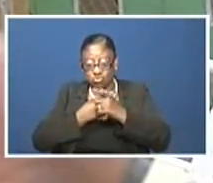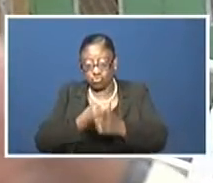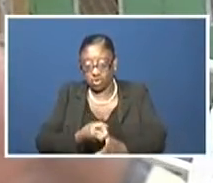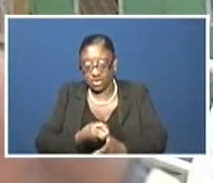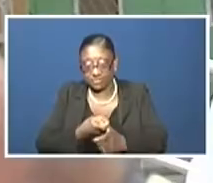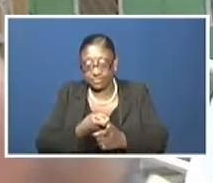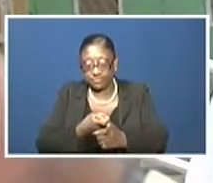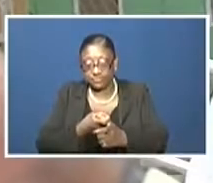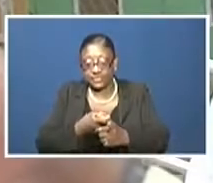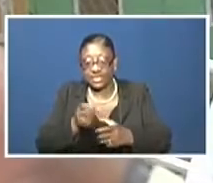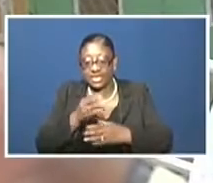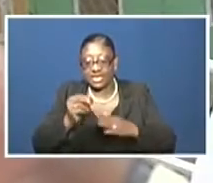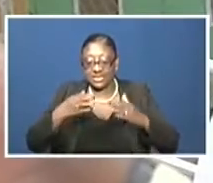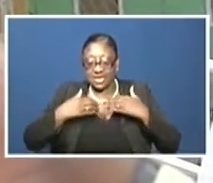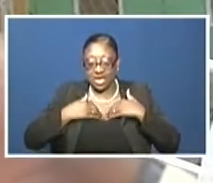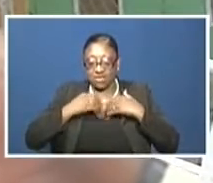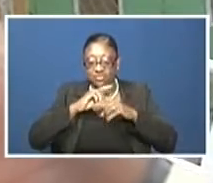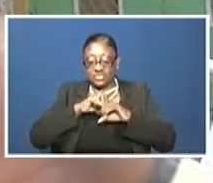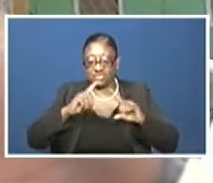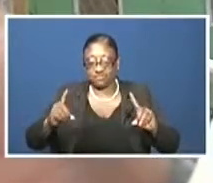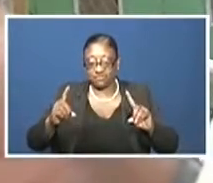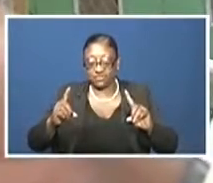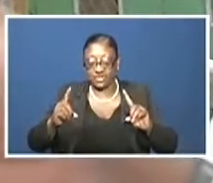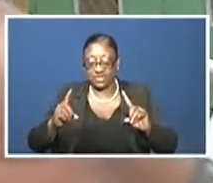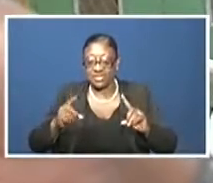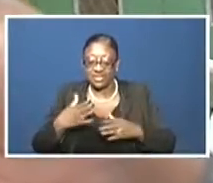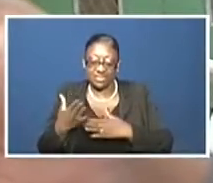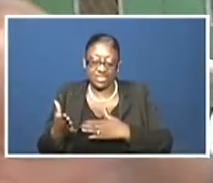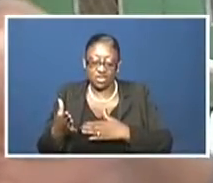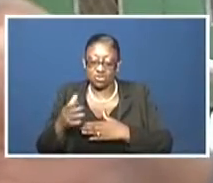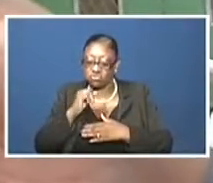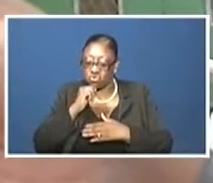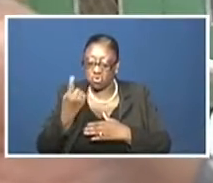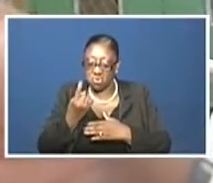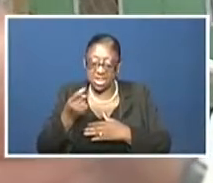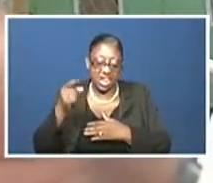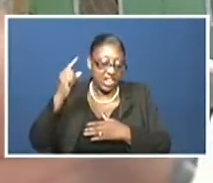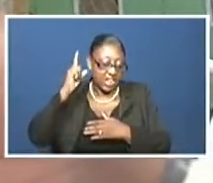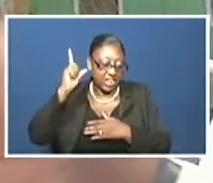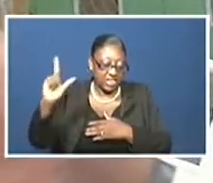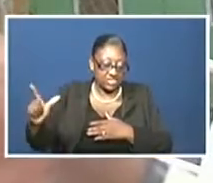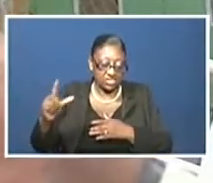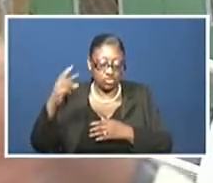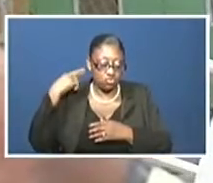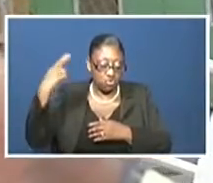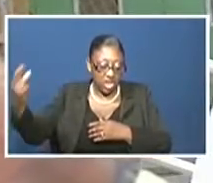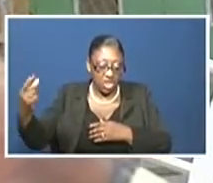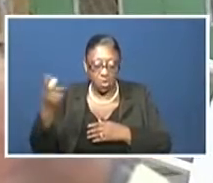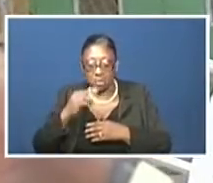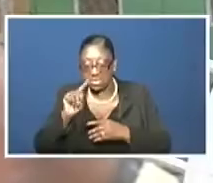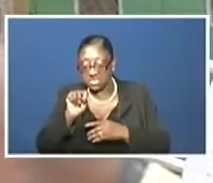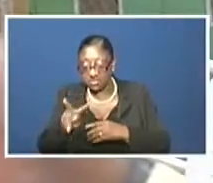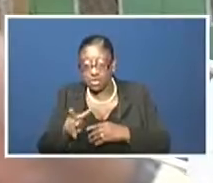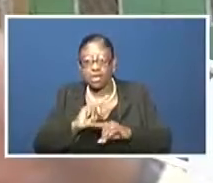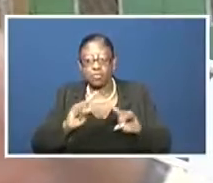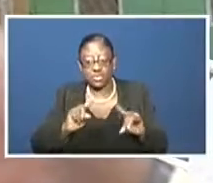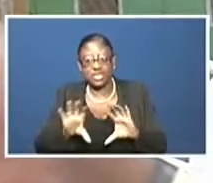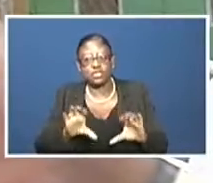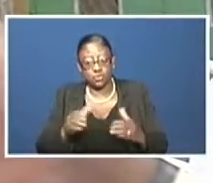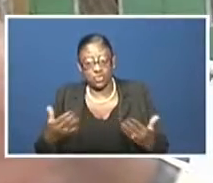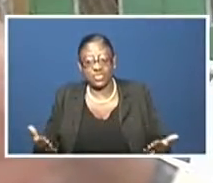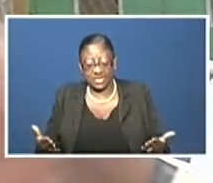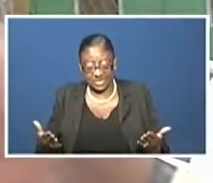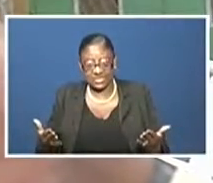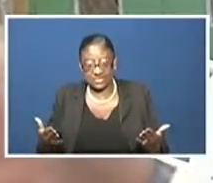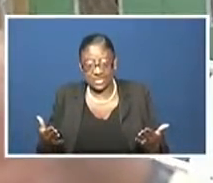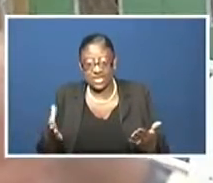just have a different form of entertainment rather than just listening to TV or radio, so they can really get active. And so it's